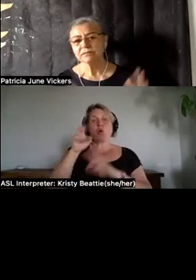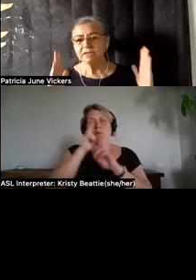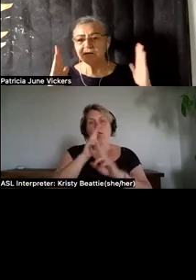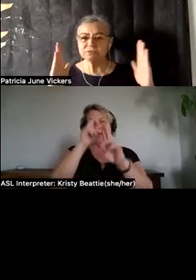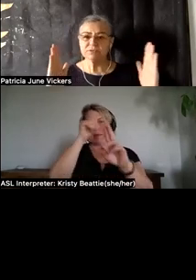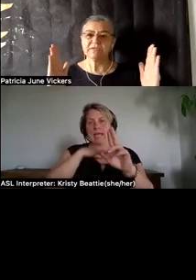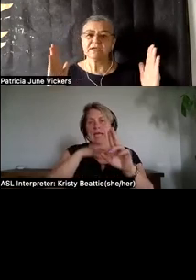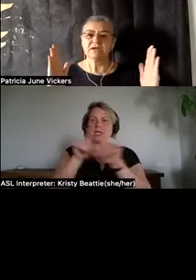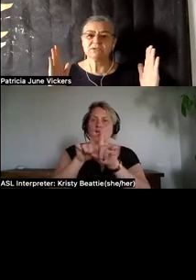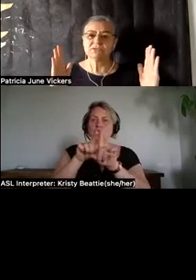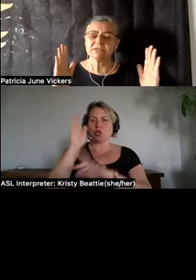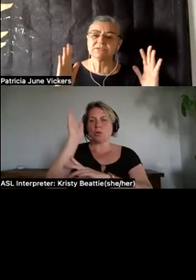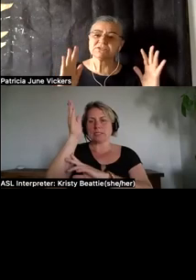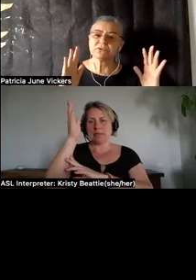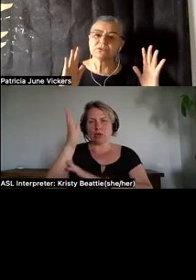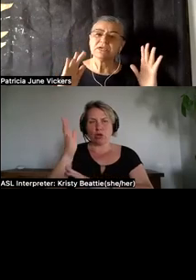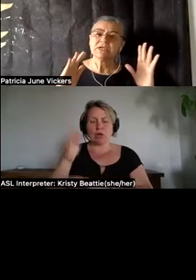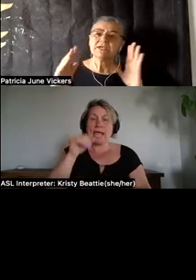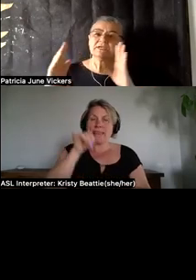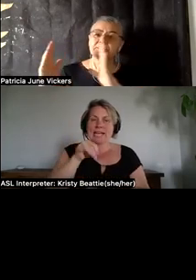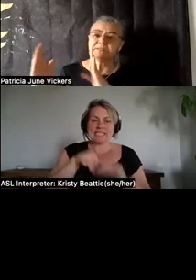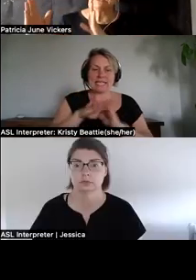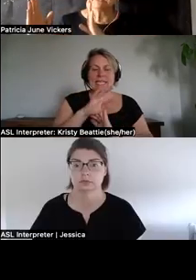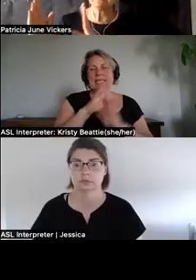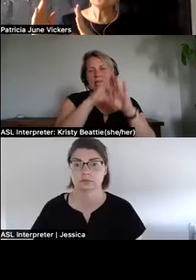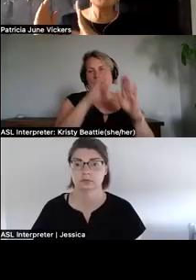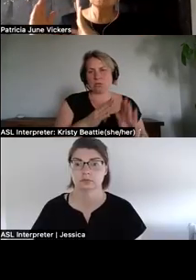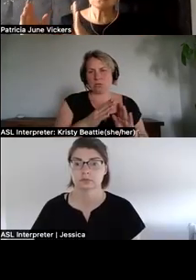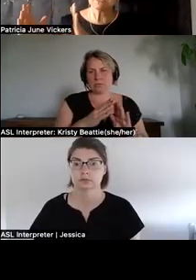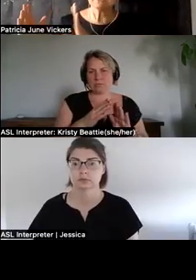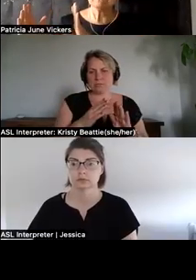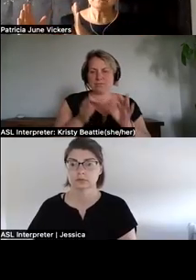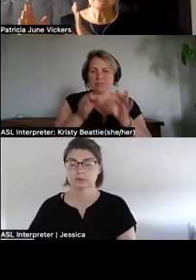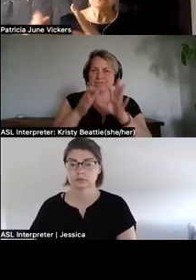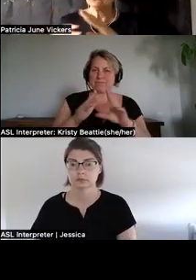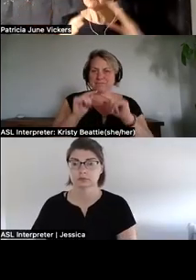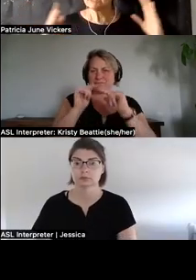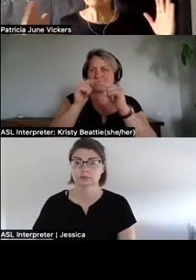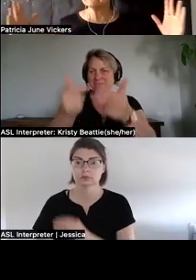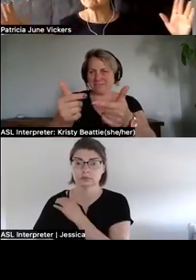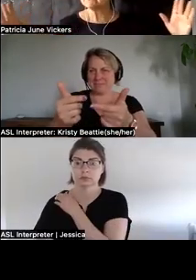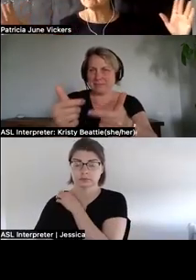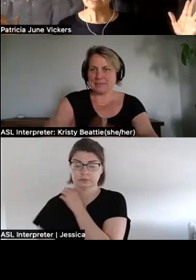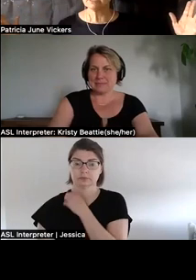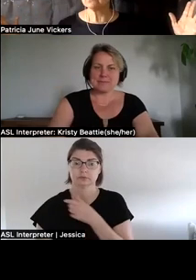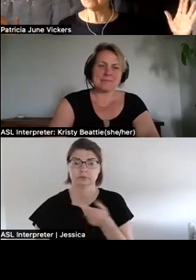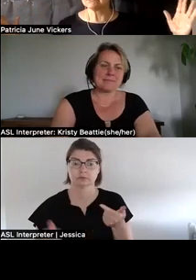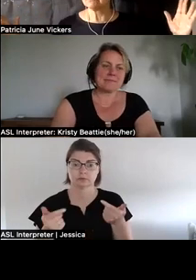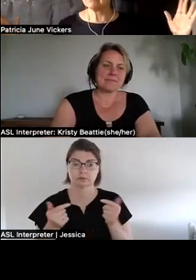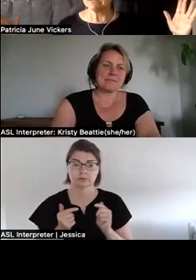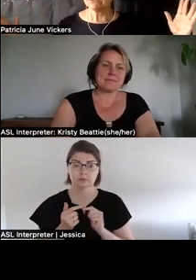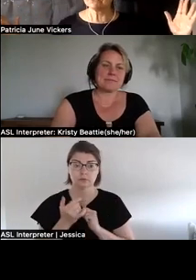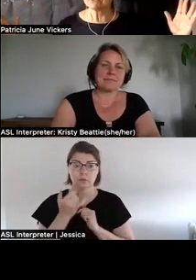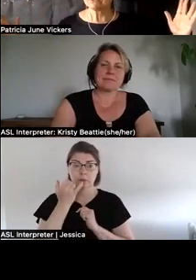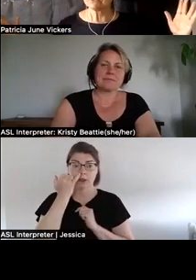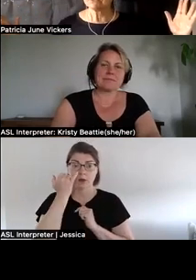that's within a house and so in a padek or a tribe you can have several houses